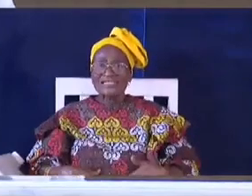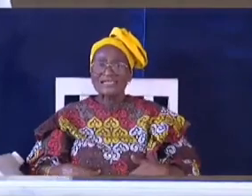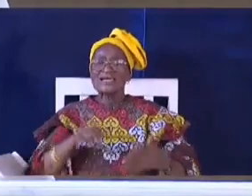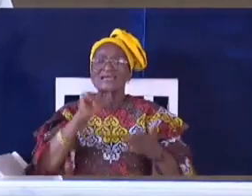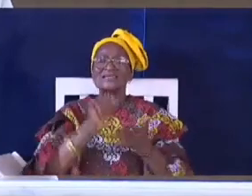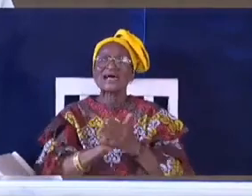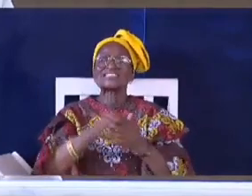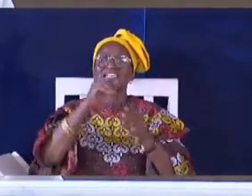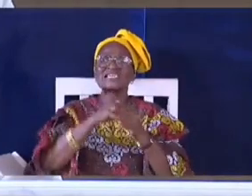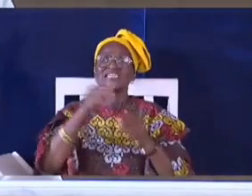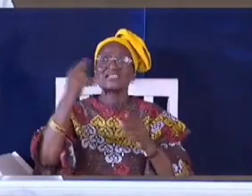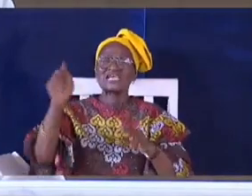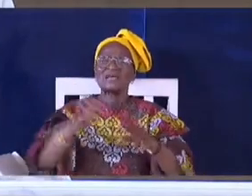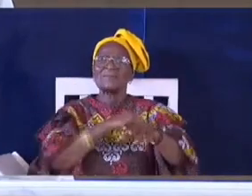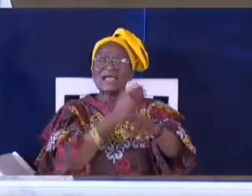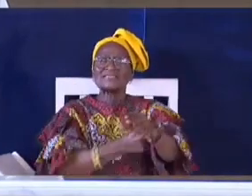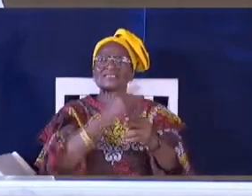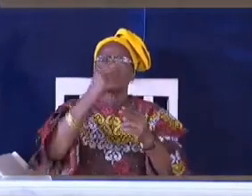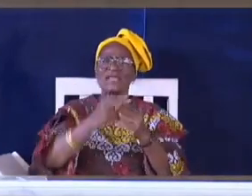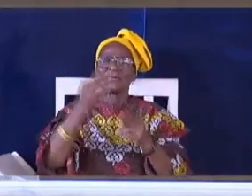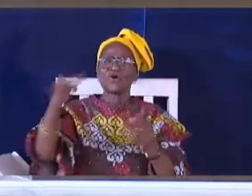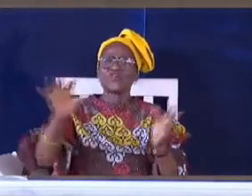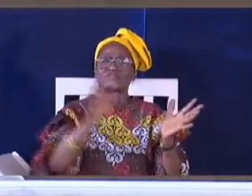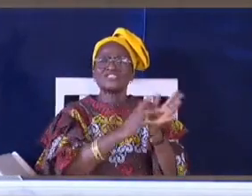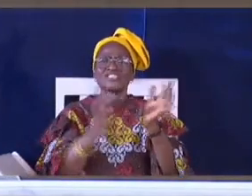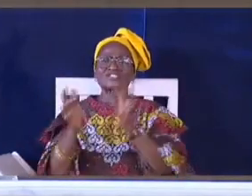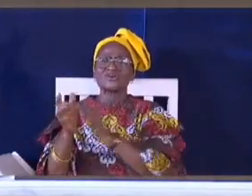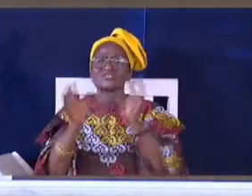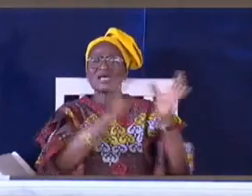that in the mighty name of Jesus Christ,